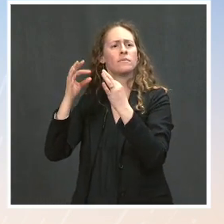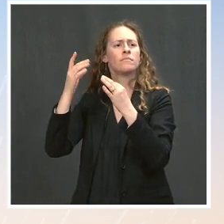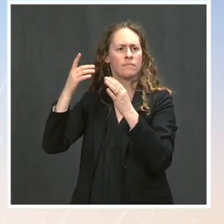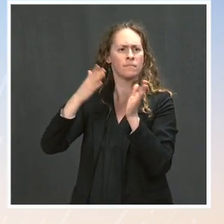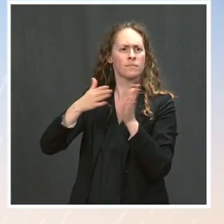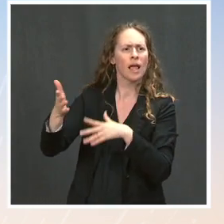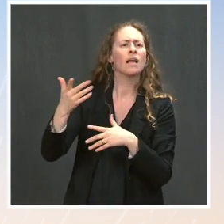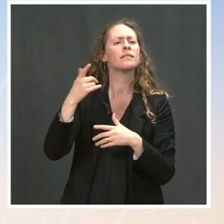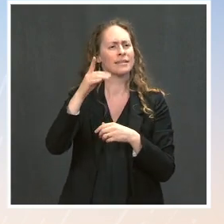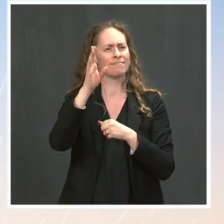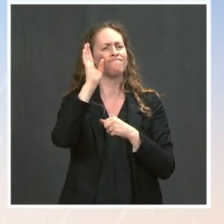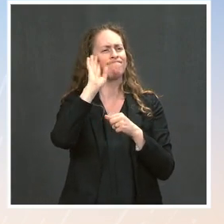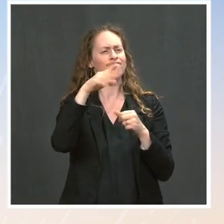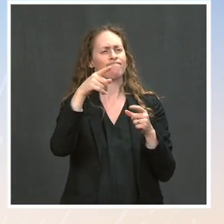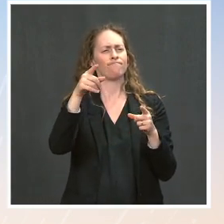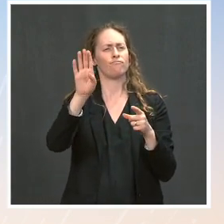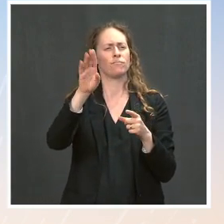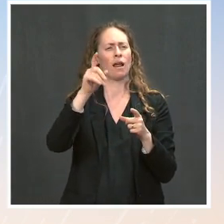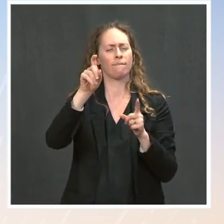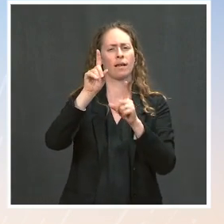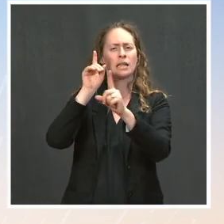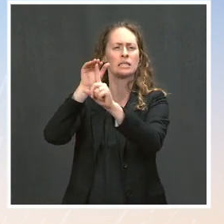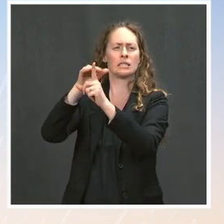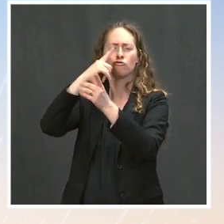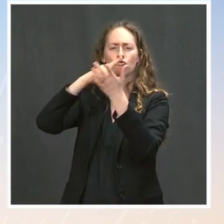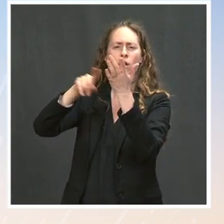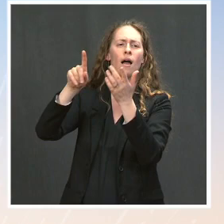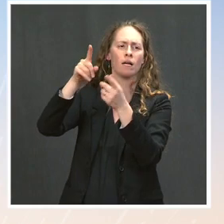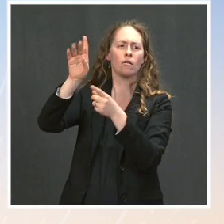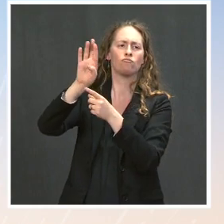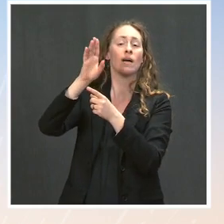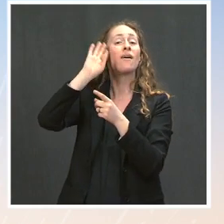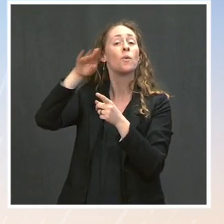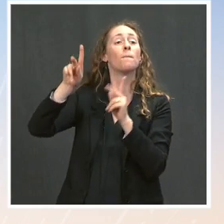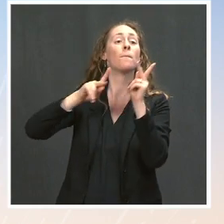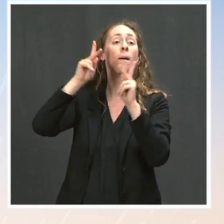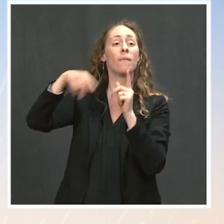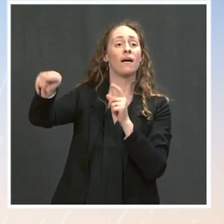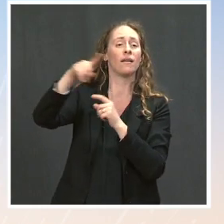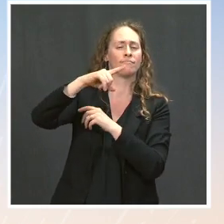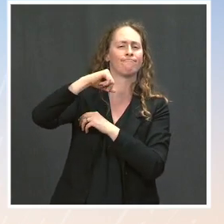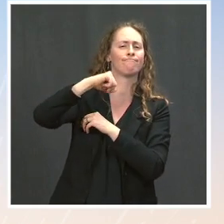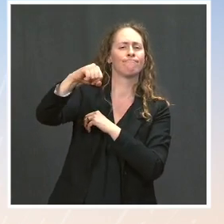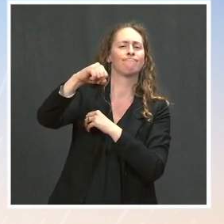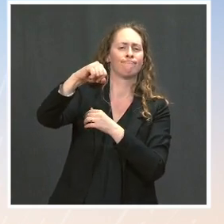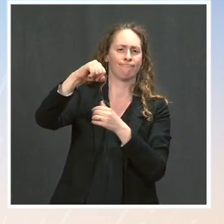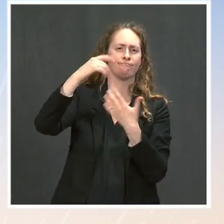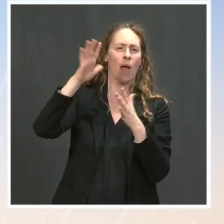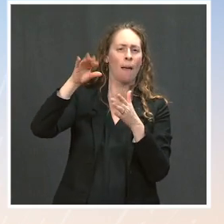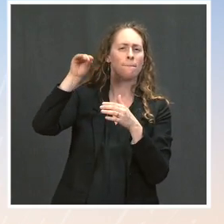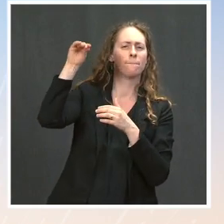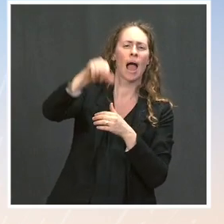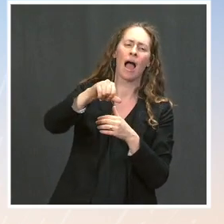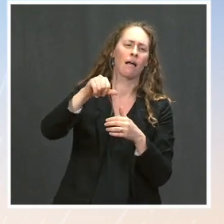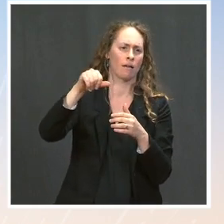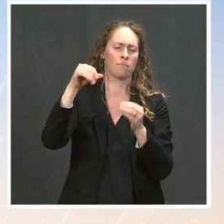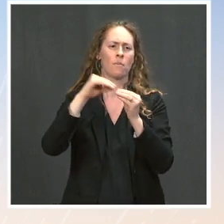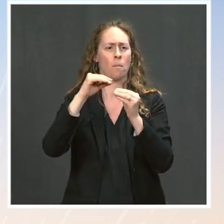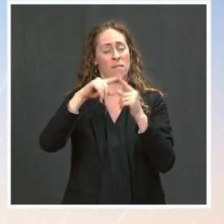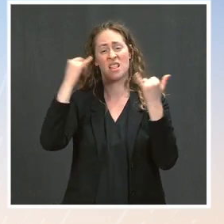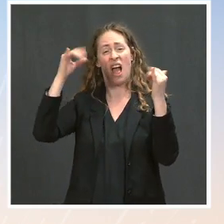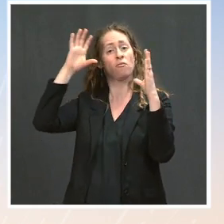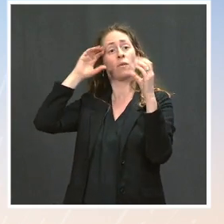Brian, about the corporate opposition to the capital gains component. Our core focus here, and the president's core focus, is